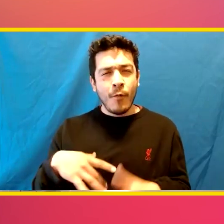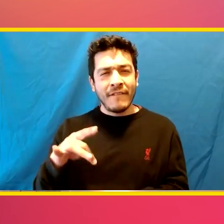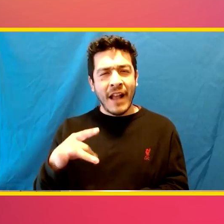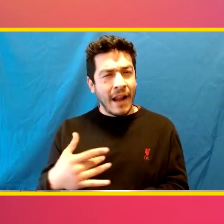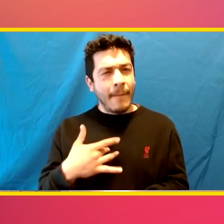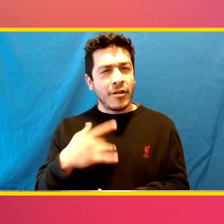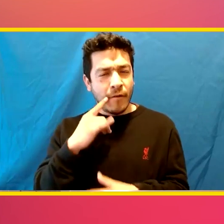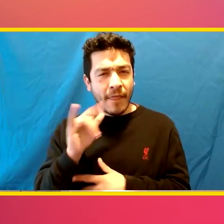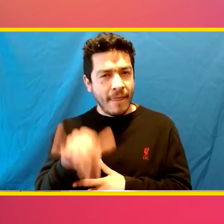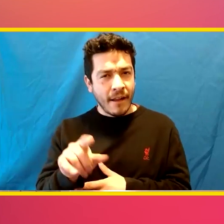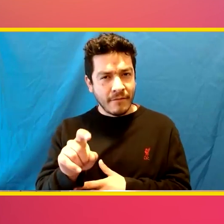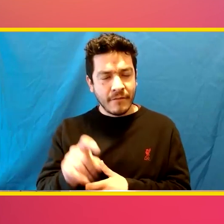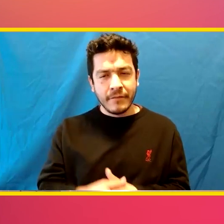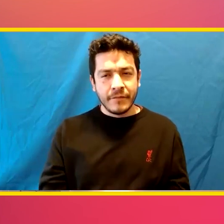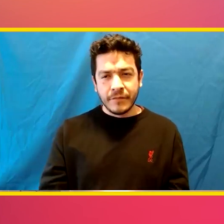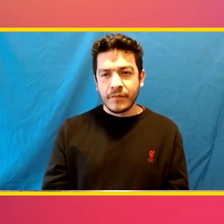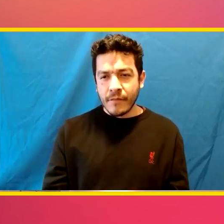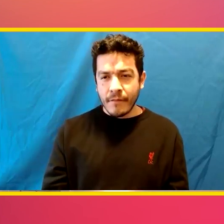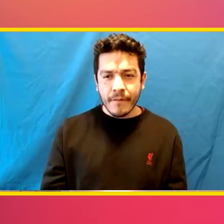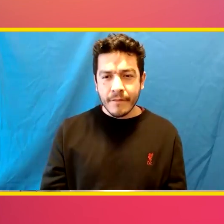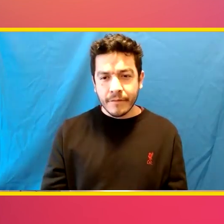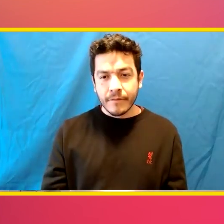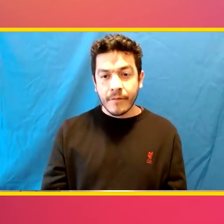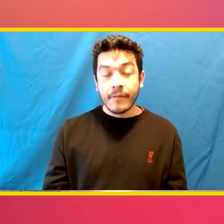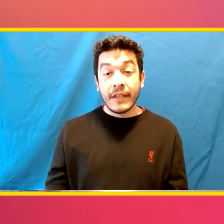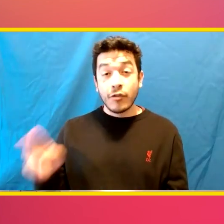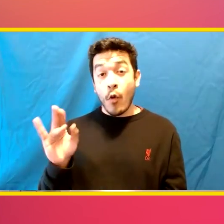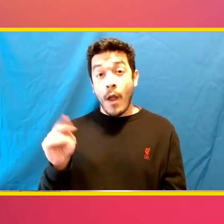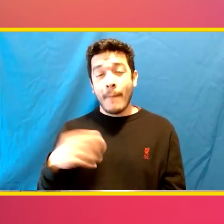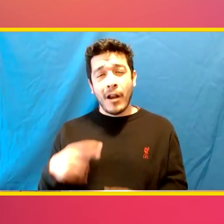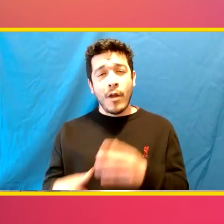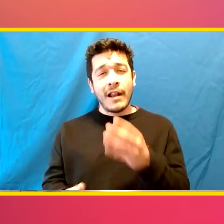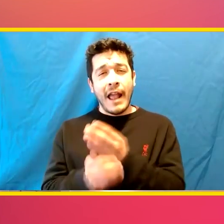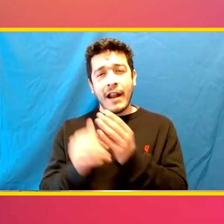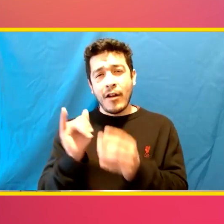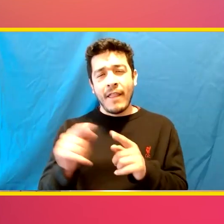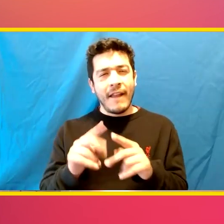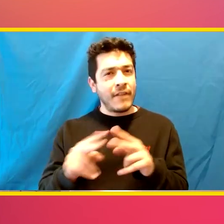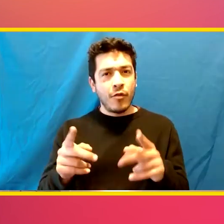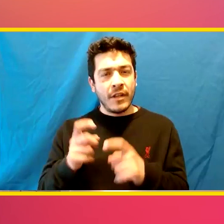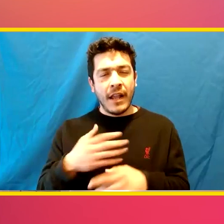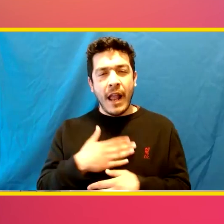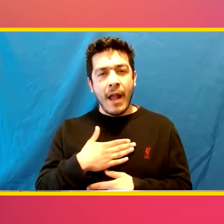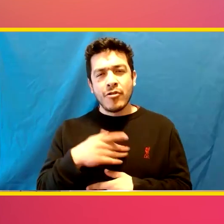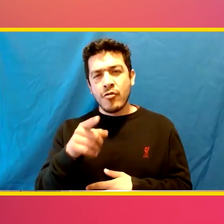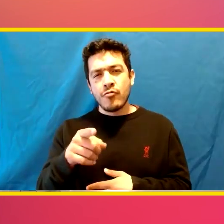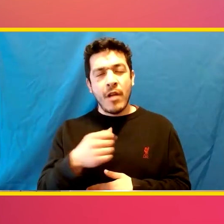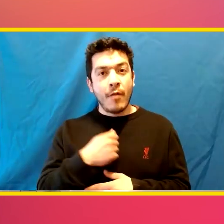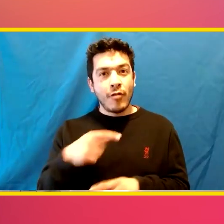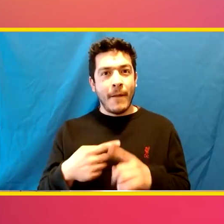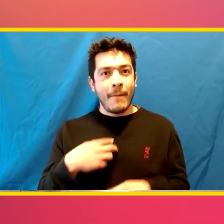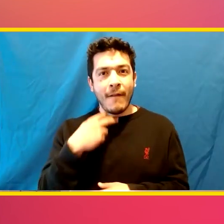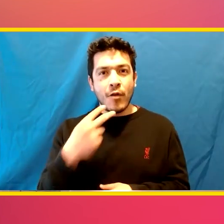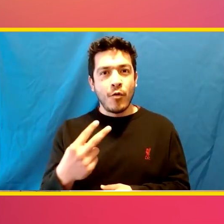that? And Lindsey, Yeah. this is Robin. I just wanted to add on to that super quickly. I appreciate, I'm sorry about my